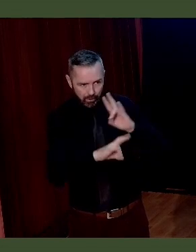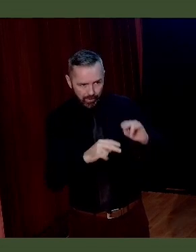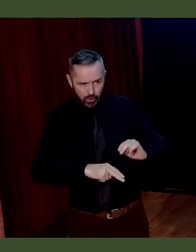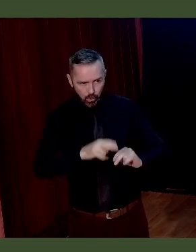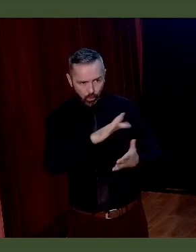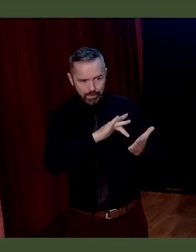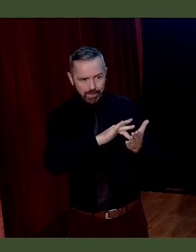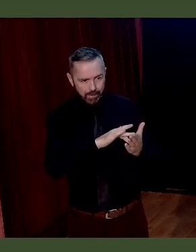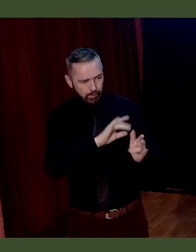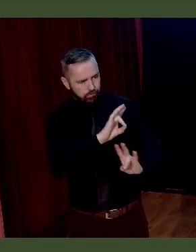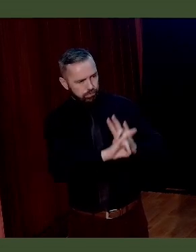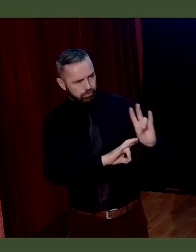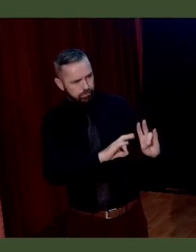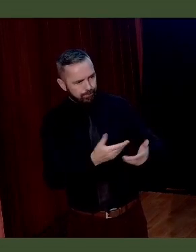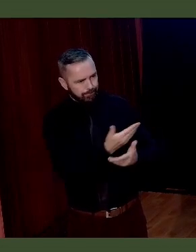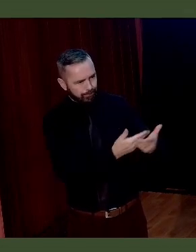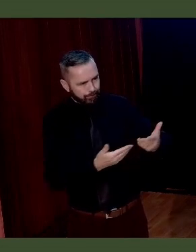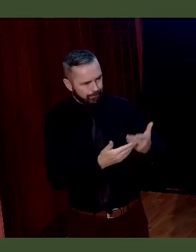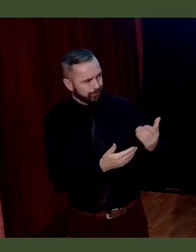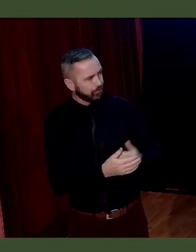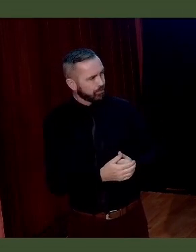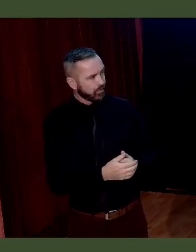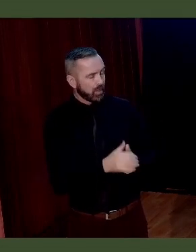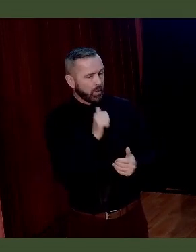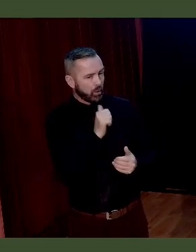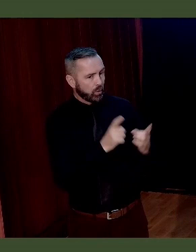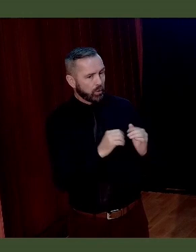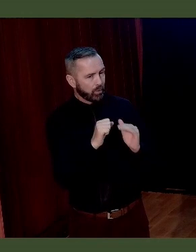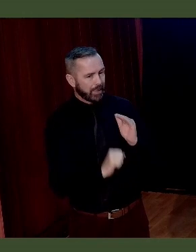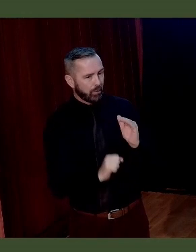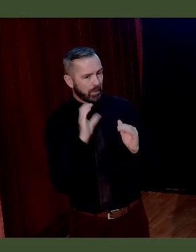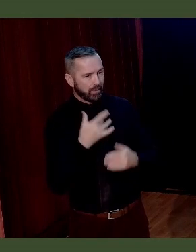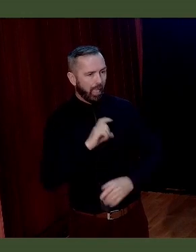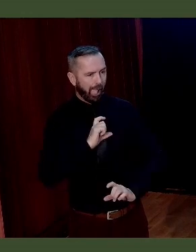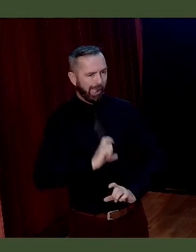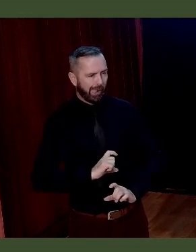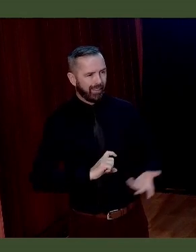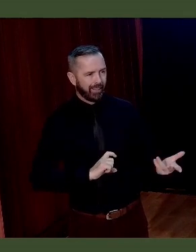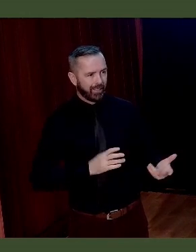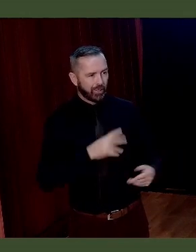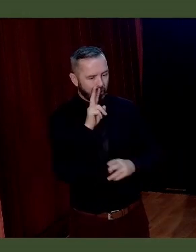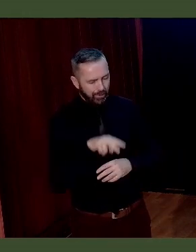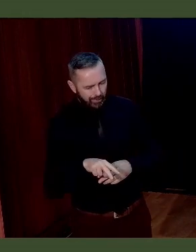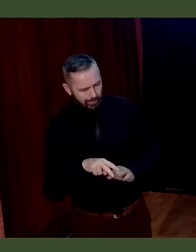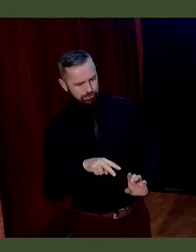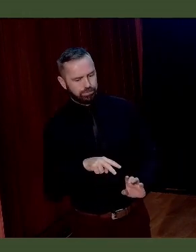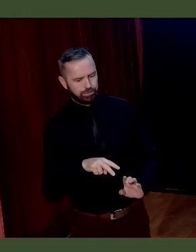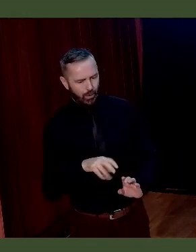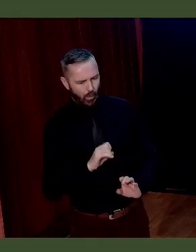North City. They ran out of steam. They didn't do the survey of the South City. I think they just looked at it and said,